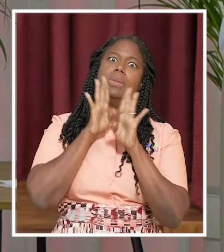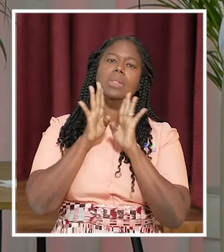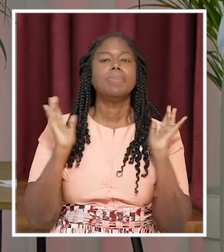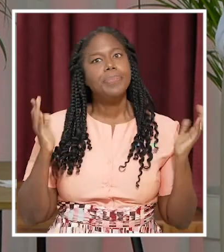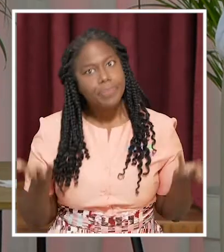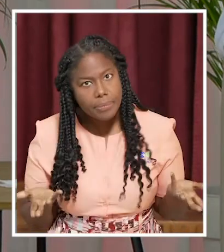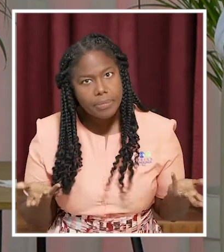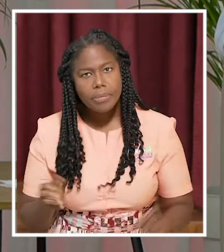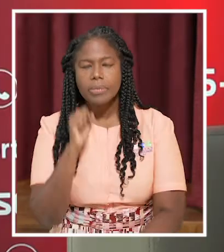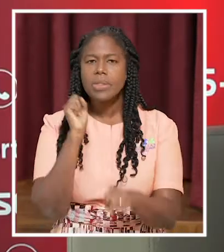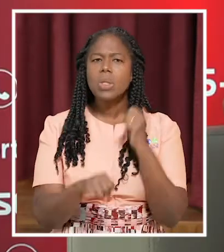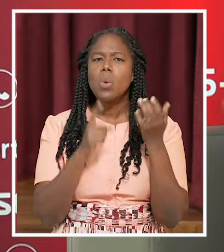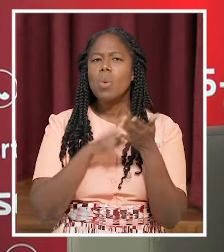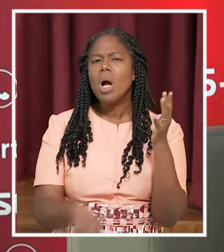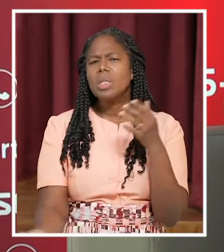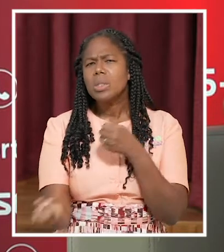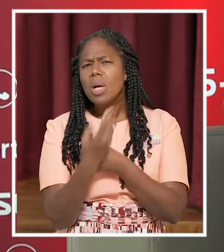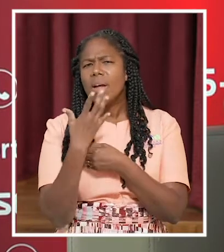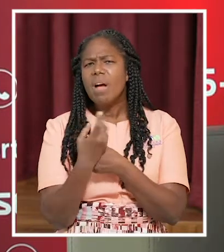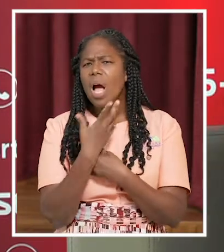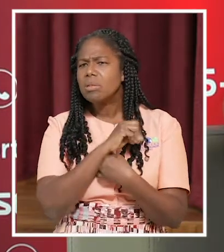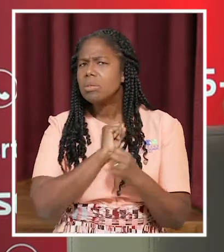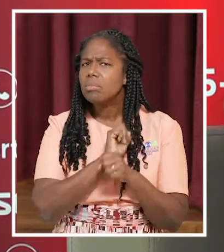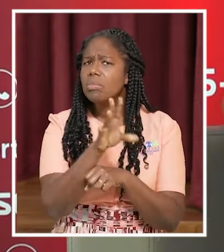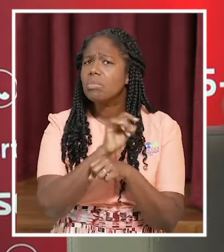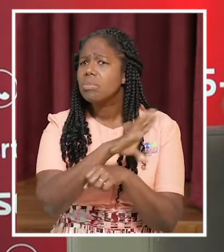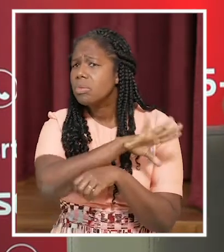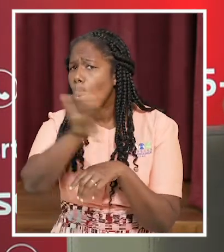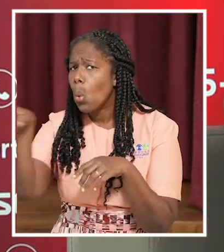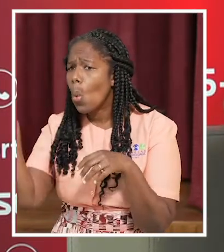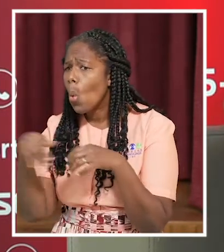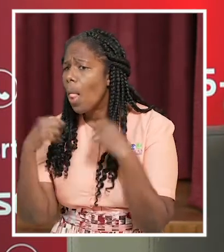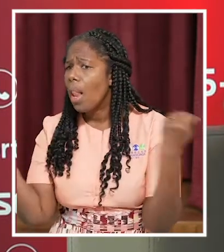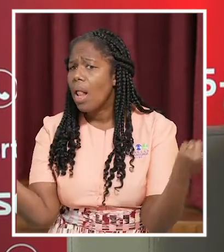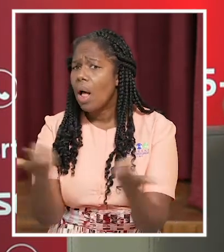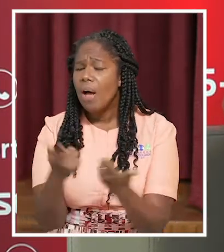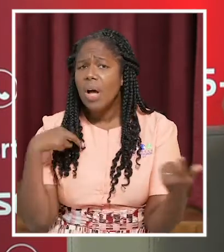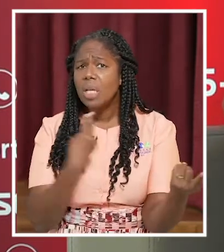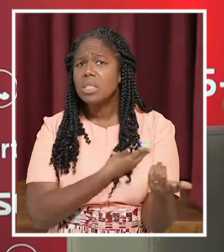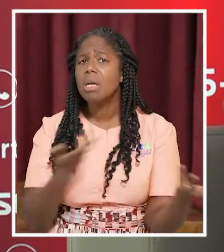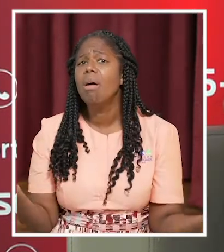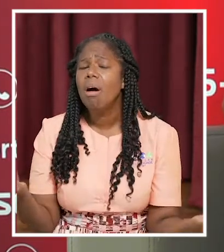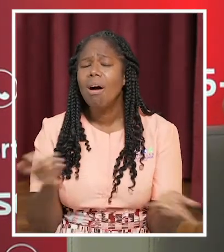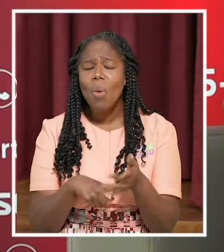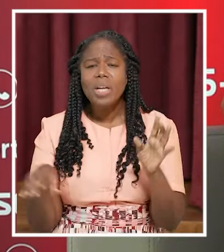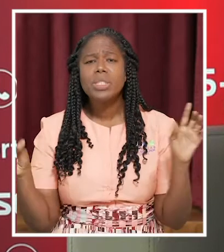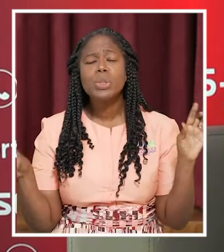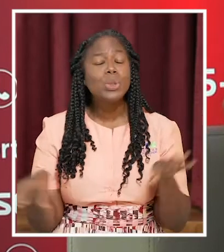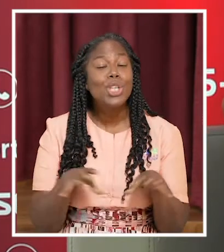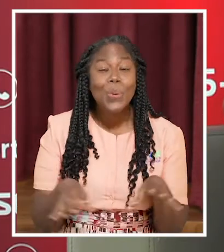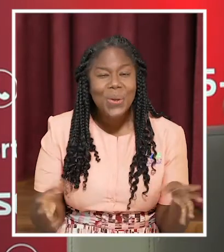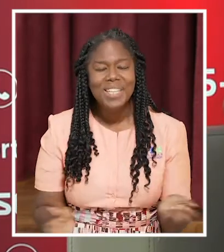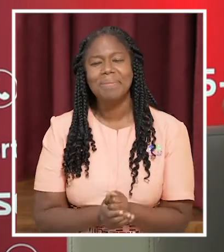deal with this? Okay, now we have to remember there's a lot of information, as you said, coming into us. How do we treat with